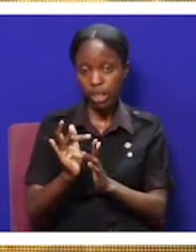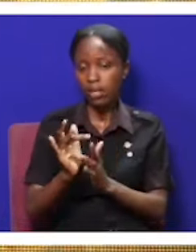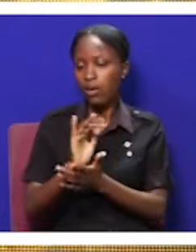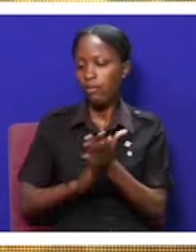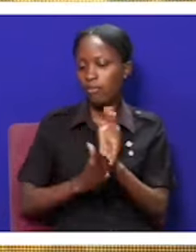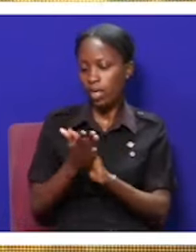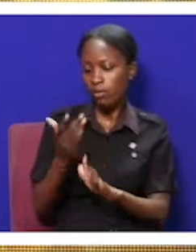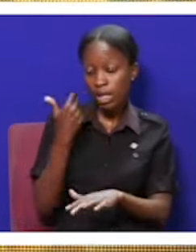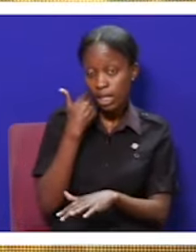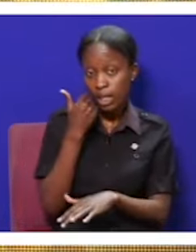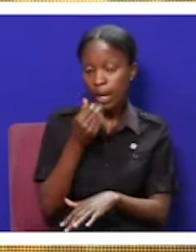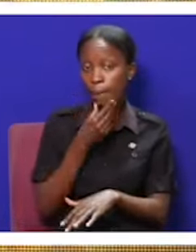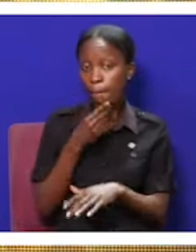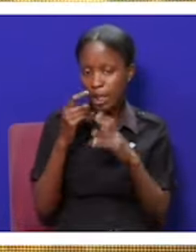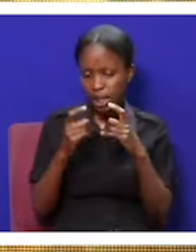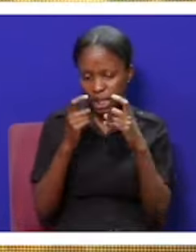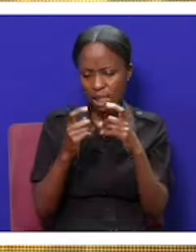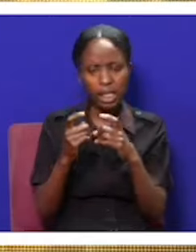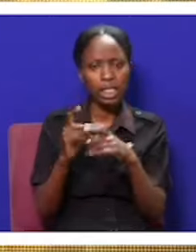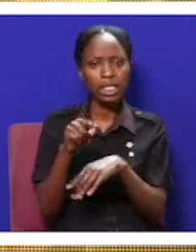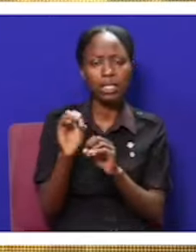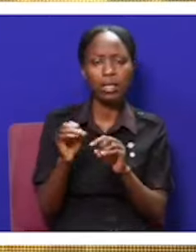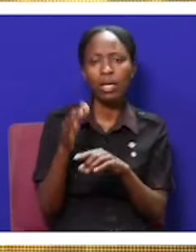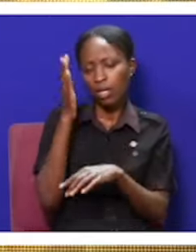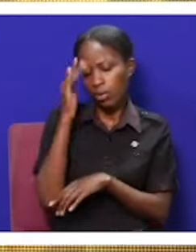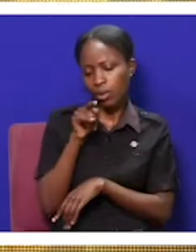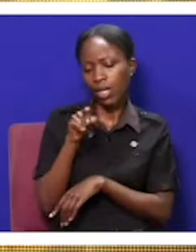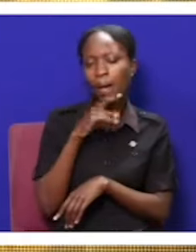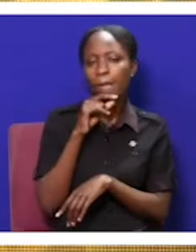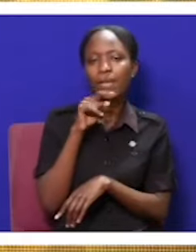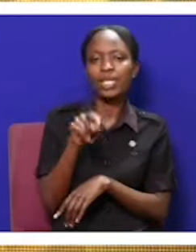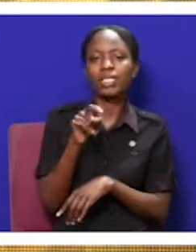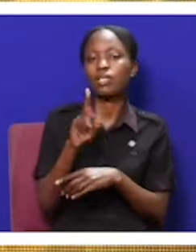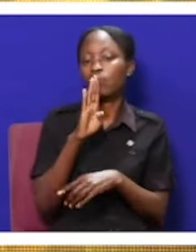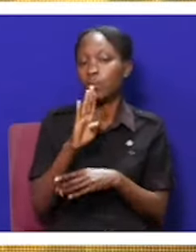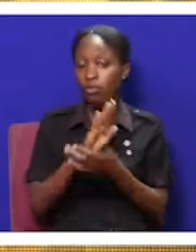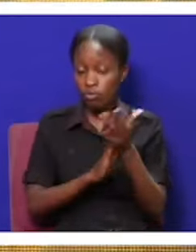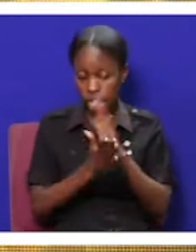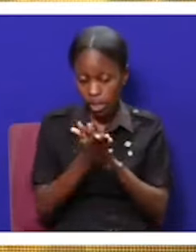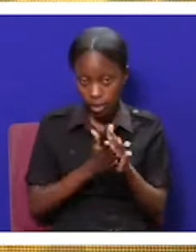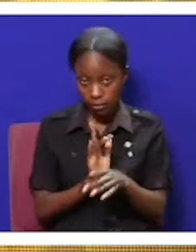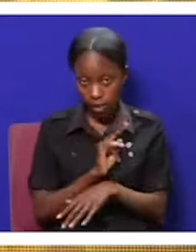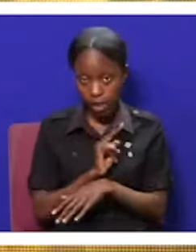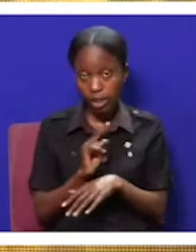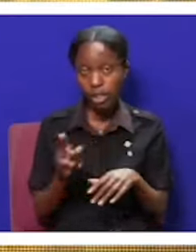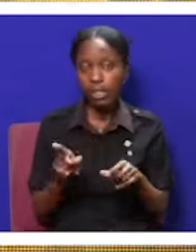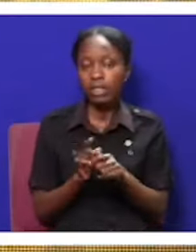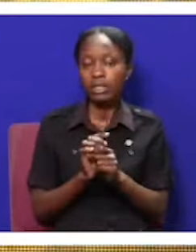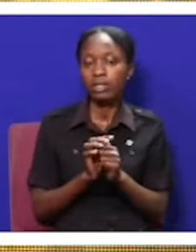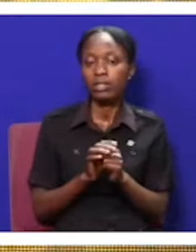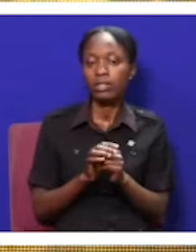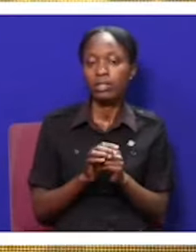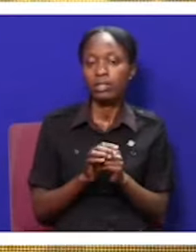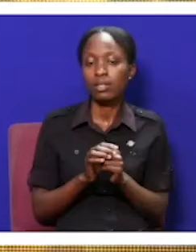man his sin, he wasn't wrong. He knew this man needed forgiveness. And so, in the